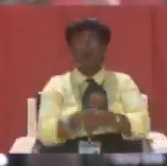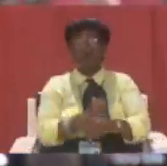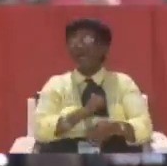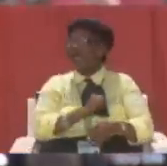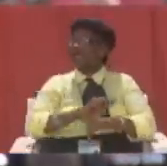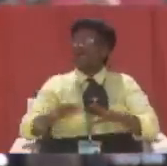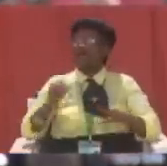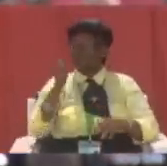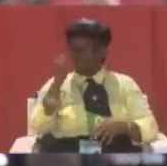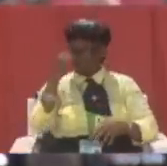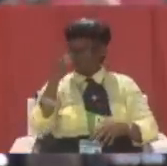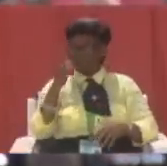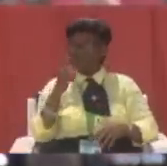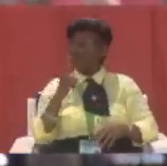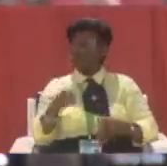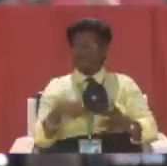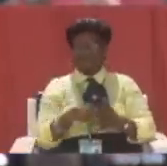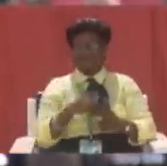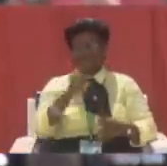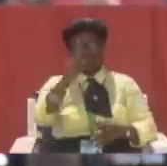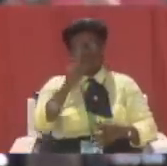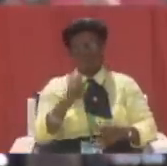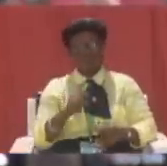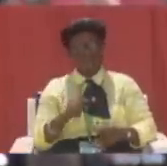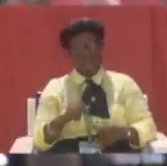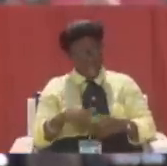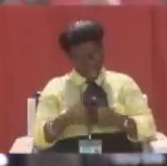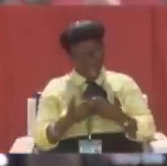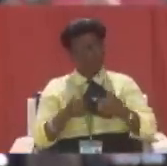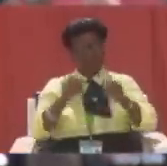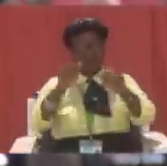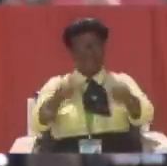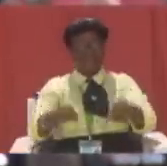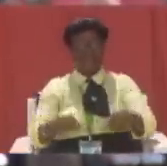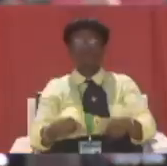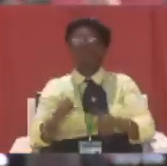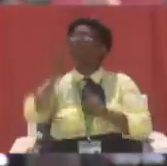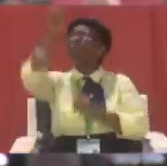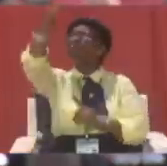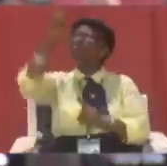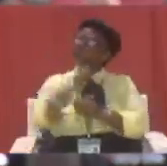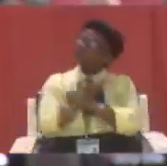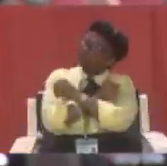How can you love this fellow?